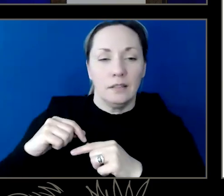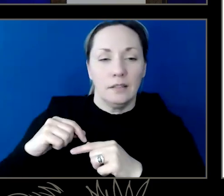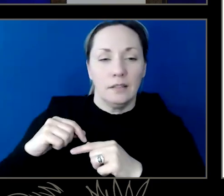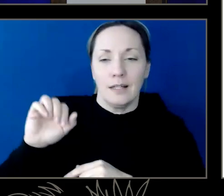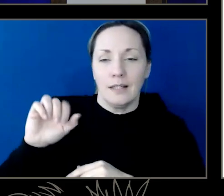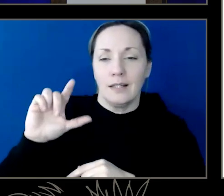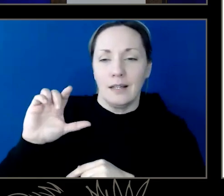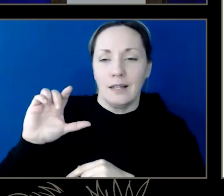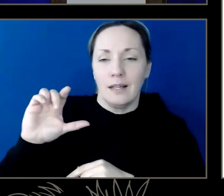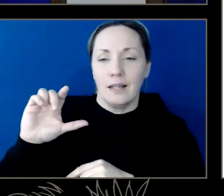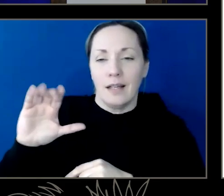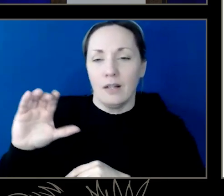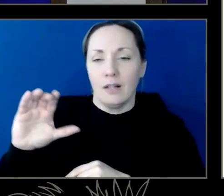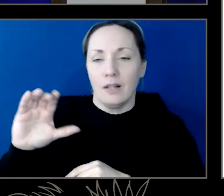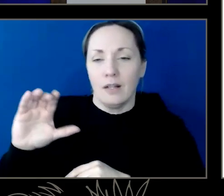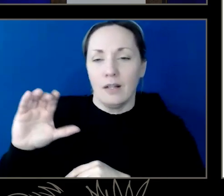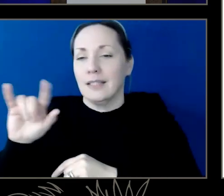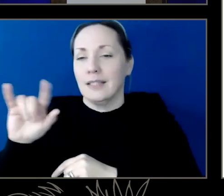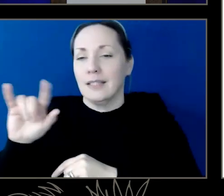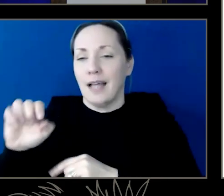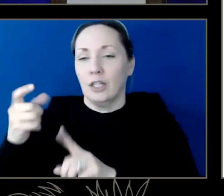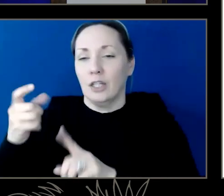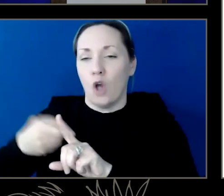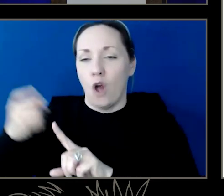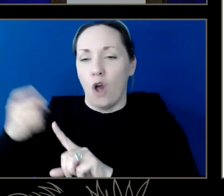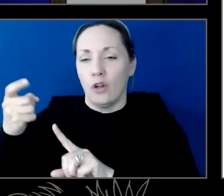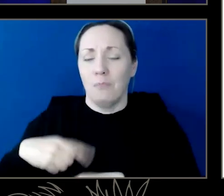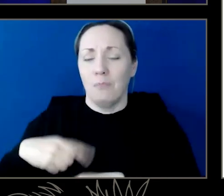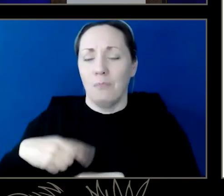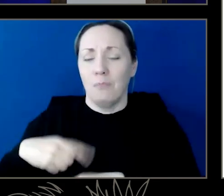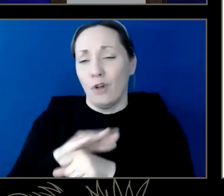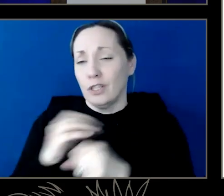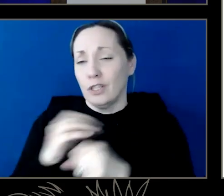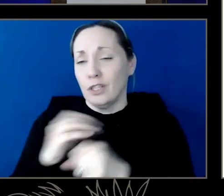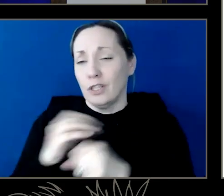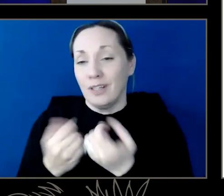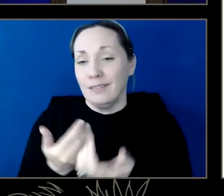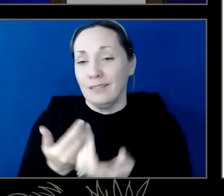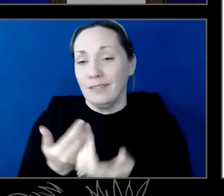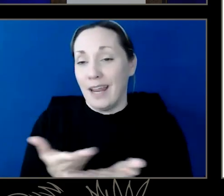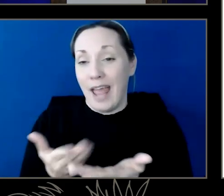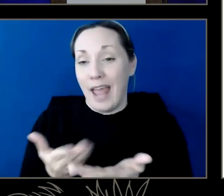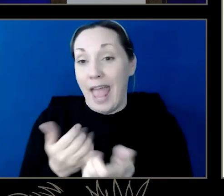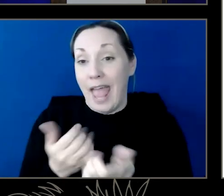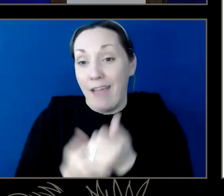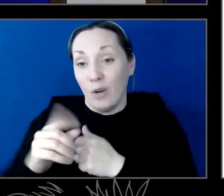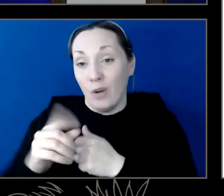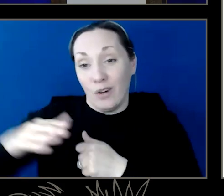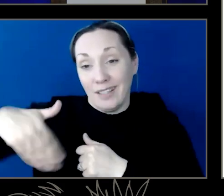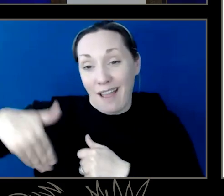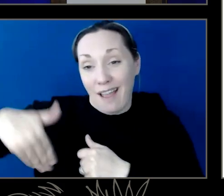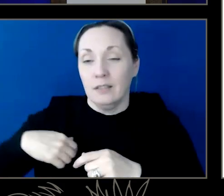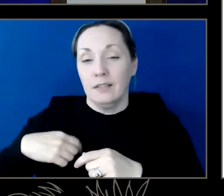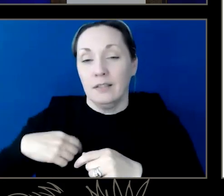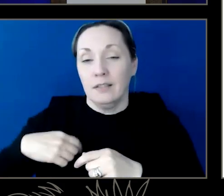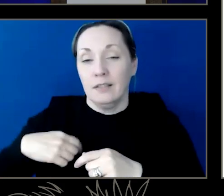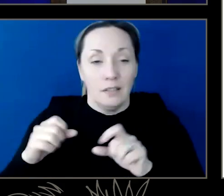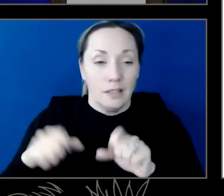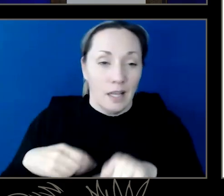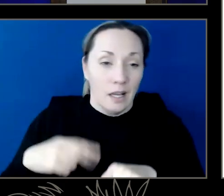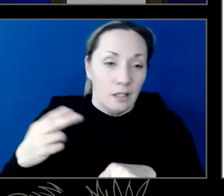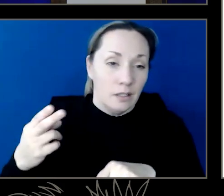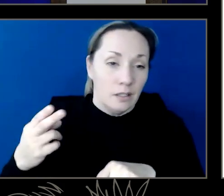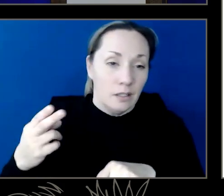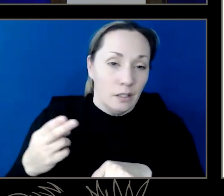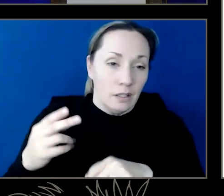then it allows you get the actual thing. Obviously, calc size is not fully supported everywhere yet. You can use it in like Chrome Canary or Chrome Beta,